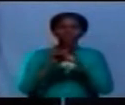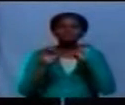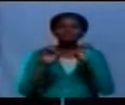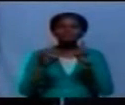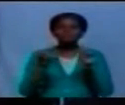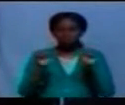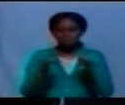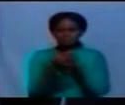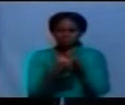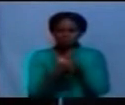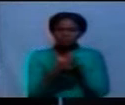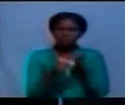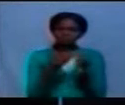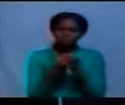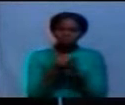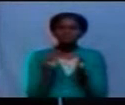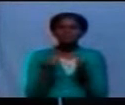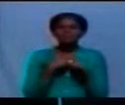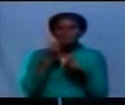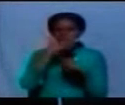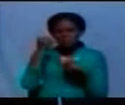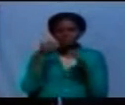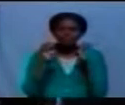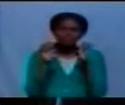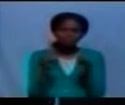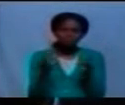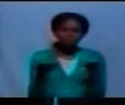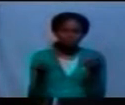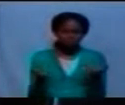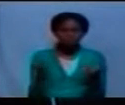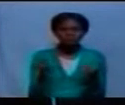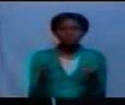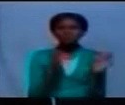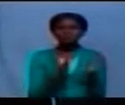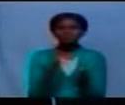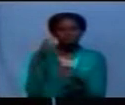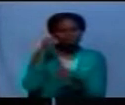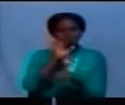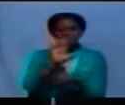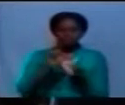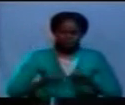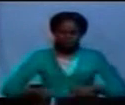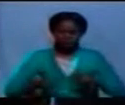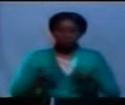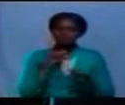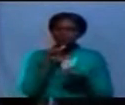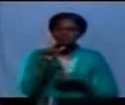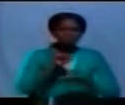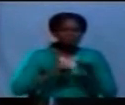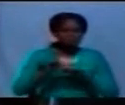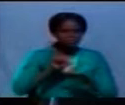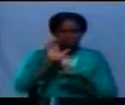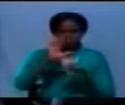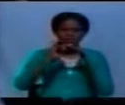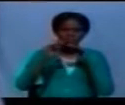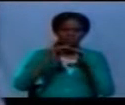them so that probably they can attend the best form of education. You need to plan for your life. And it's not about your level